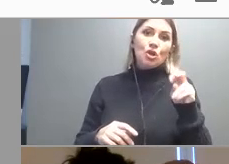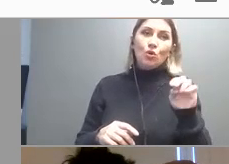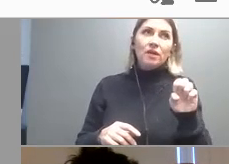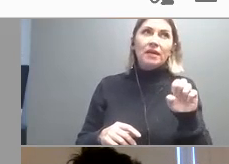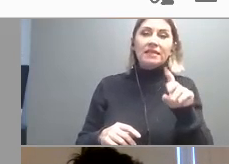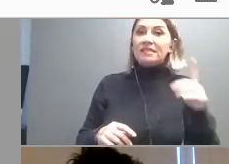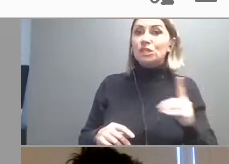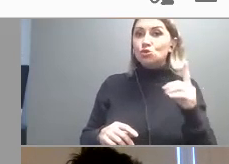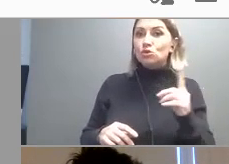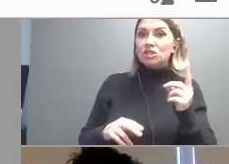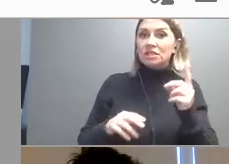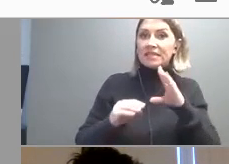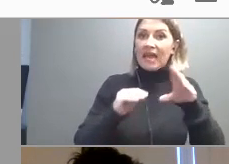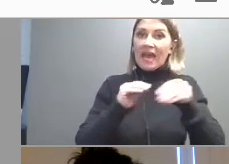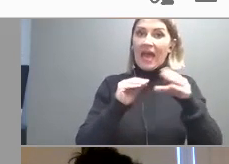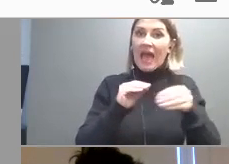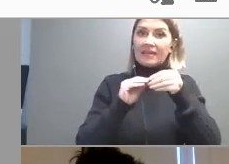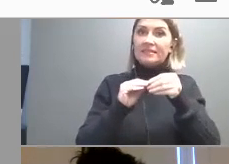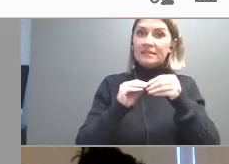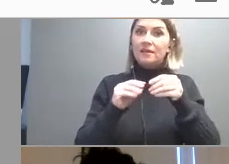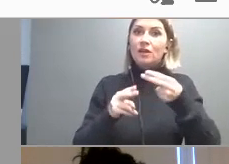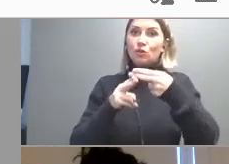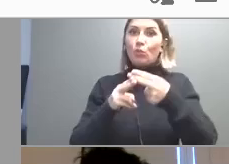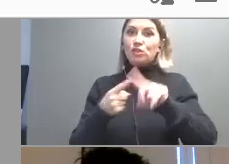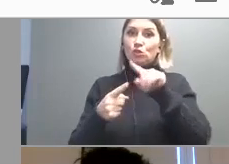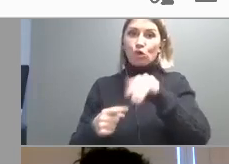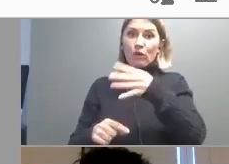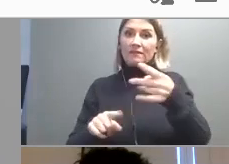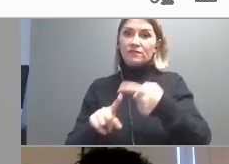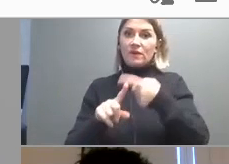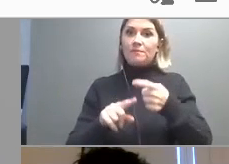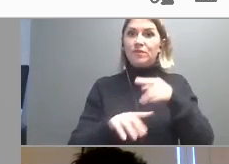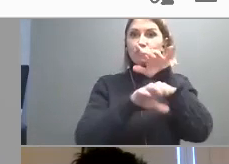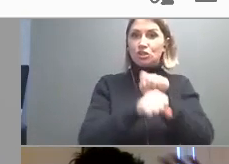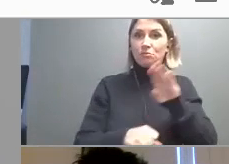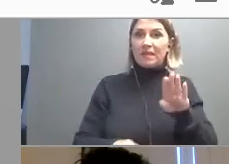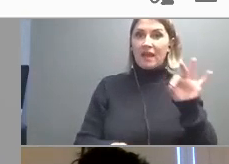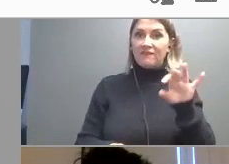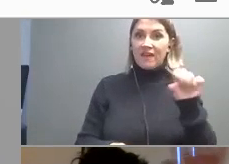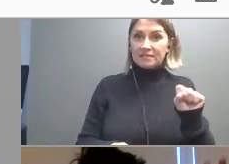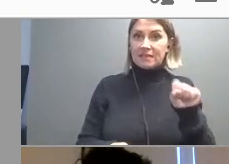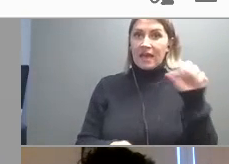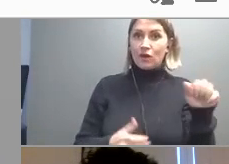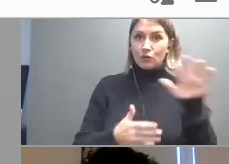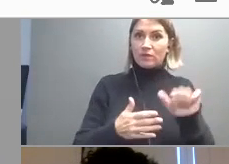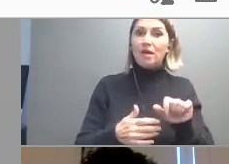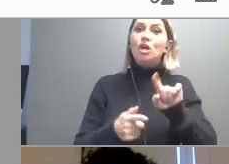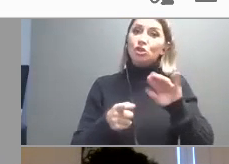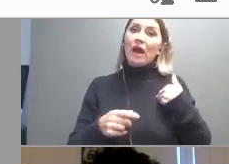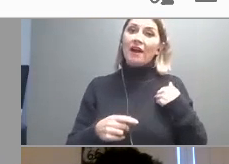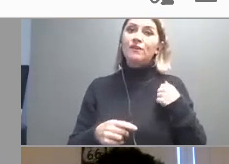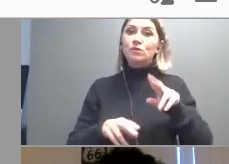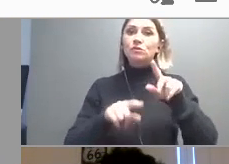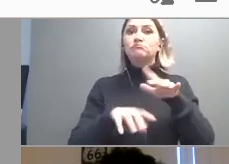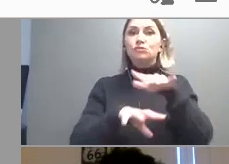just adds the capability of adding weights to graphs from your traditional BFS algorithm, right? So you have your traditional BFS